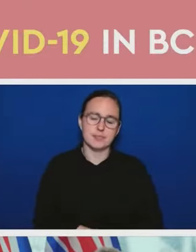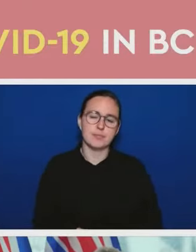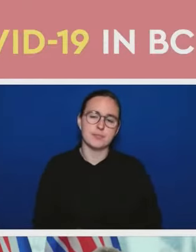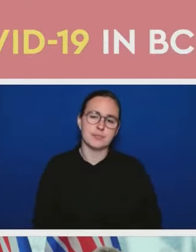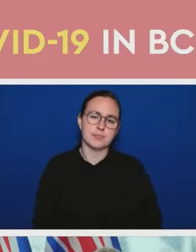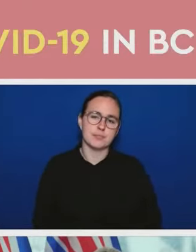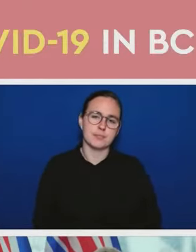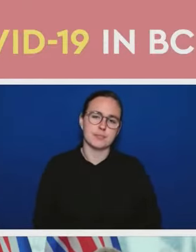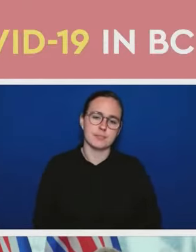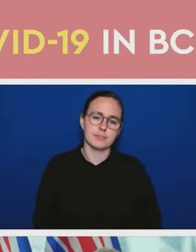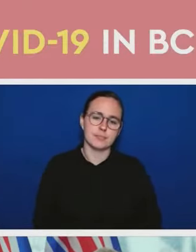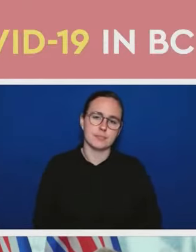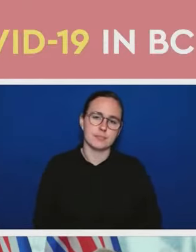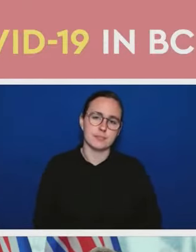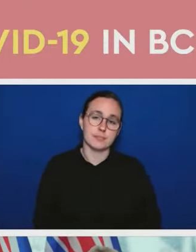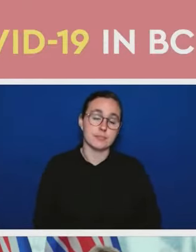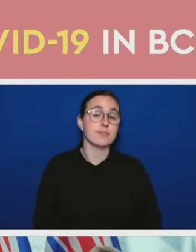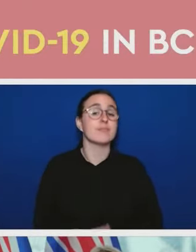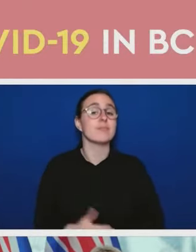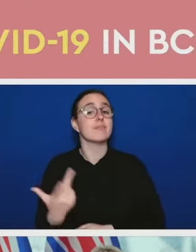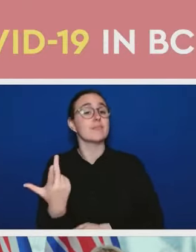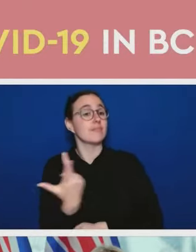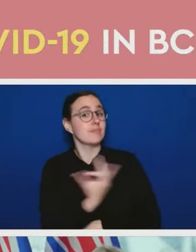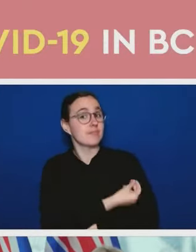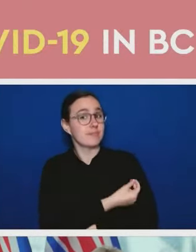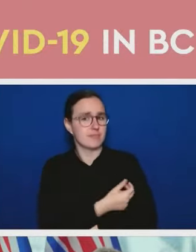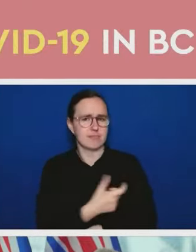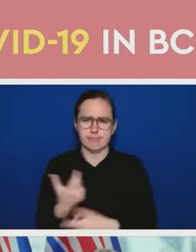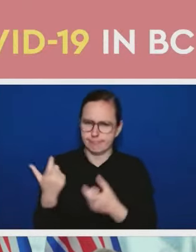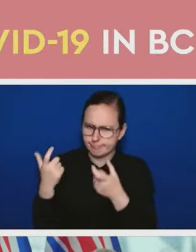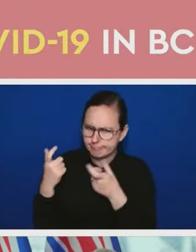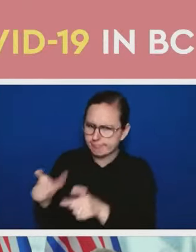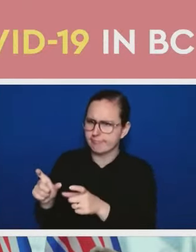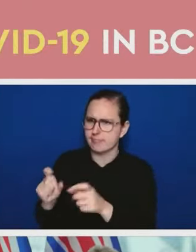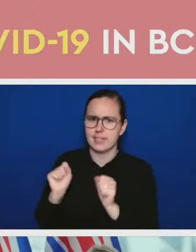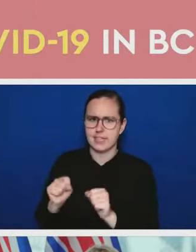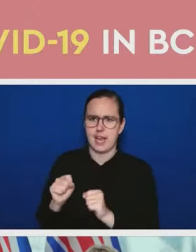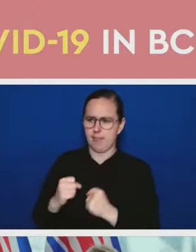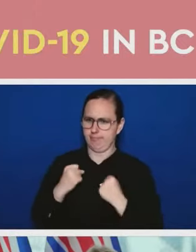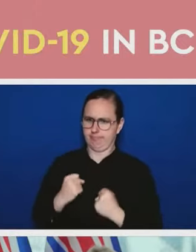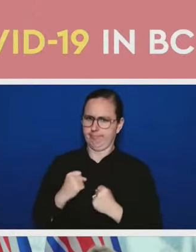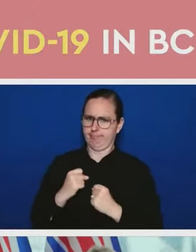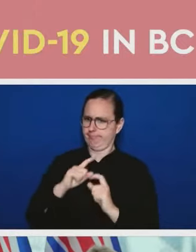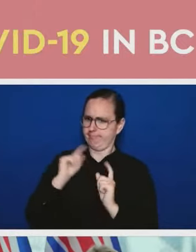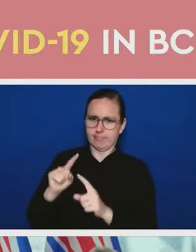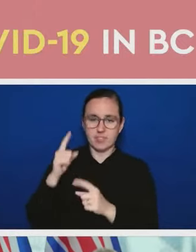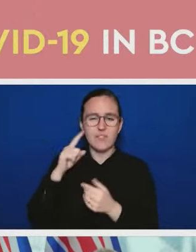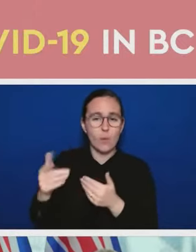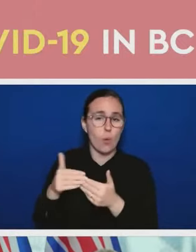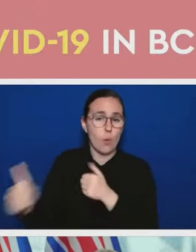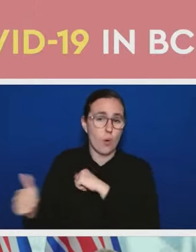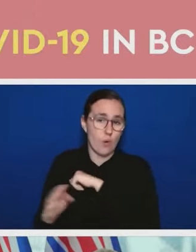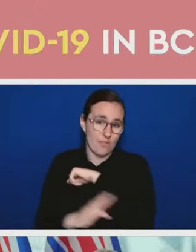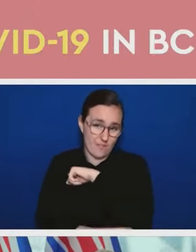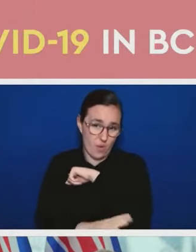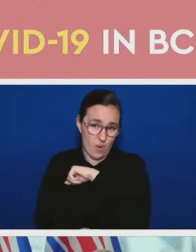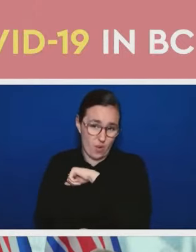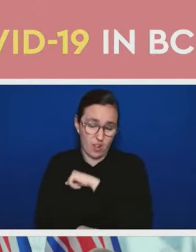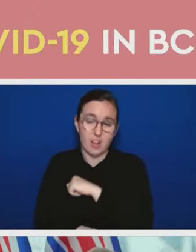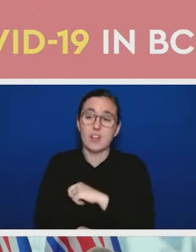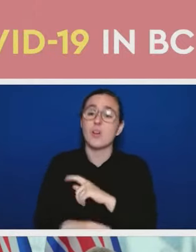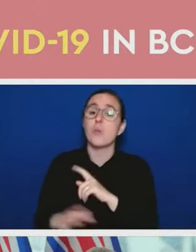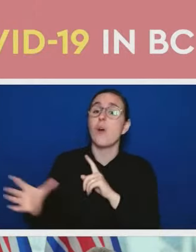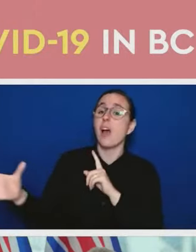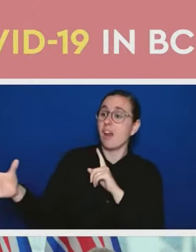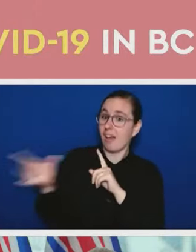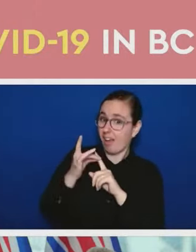get us through this fall and winter season, and we have less virus circulating. That protects all of us, even those people who are most